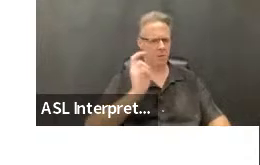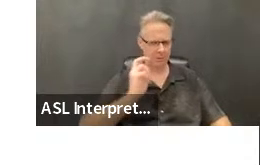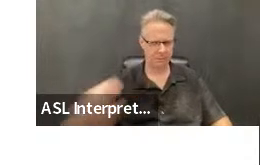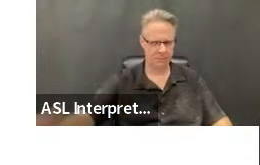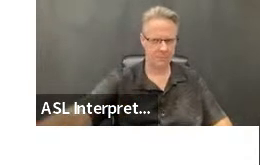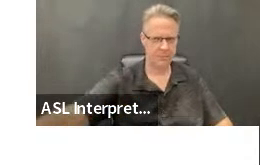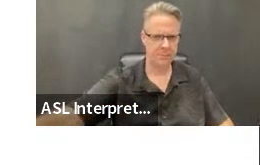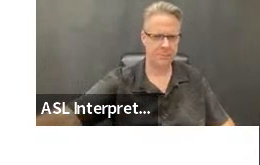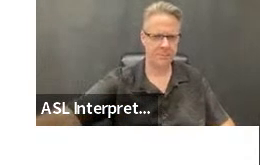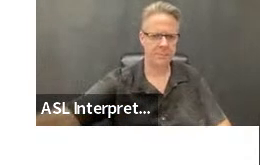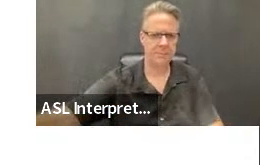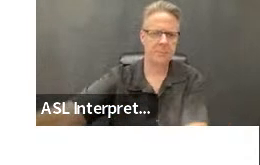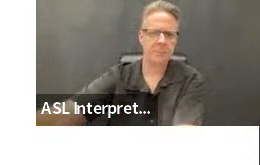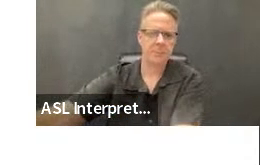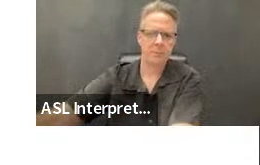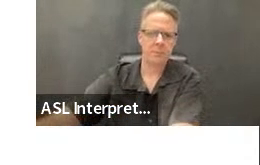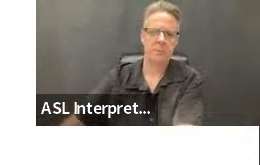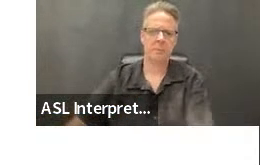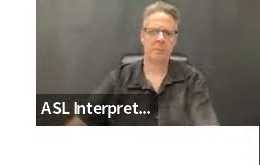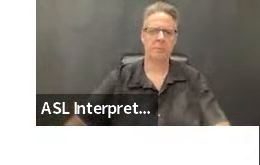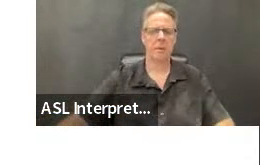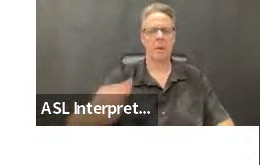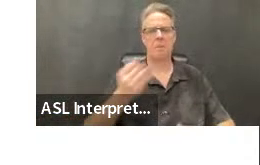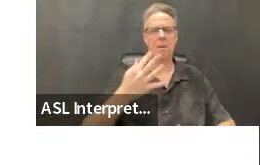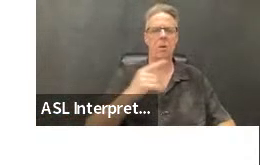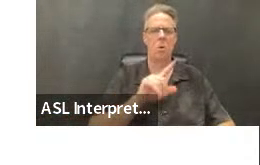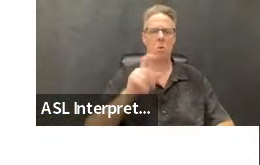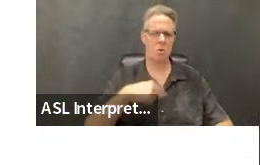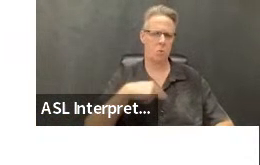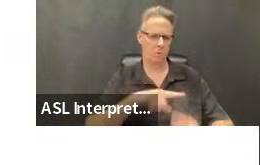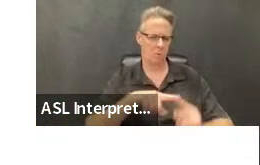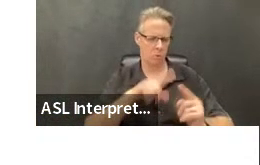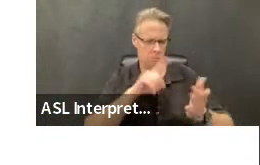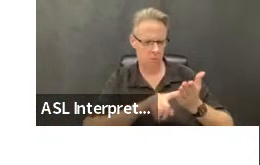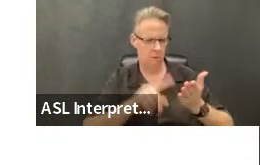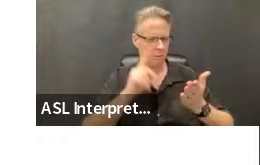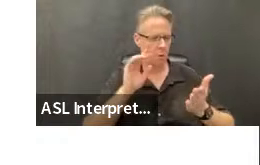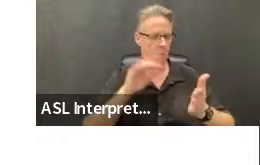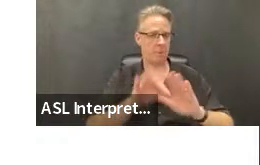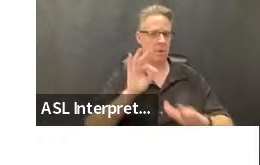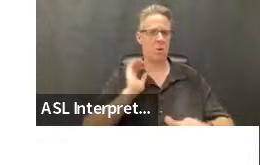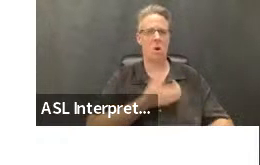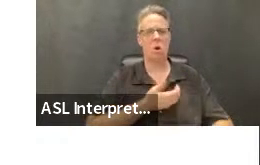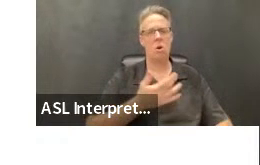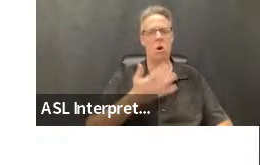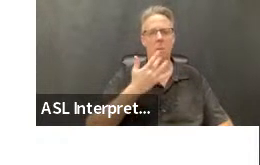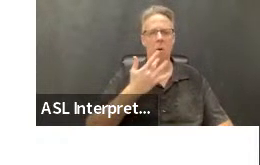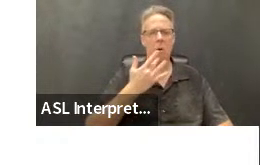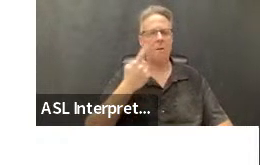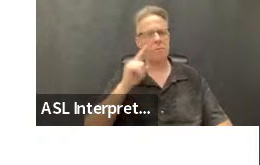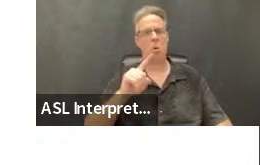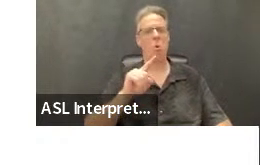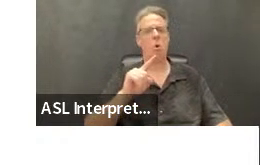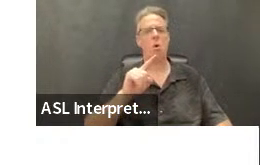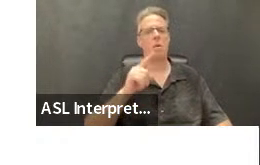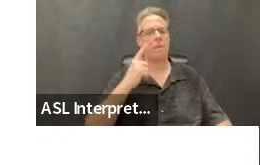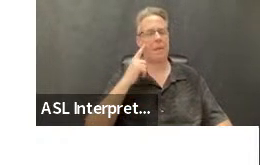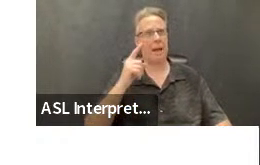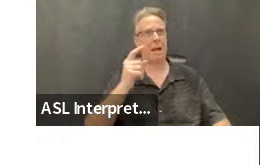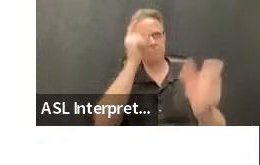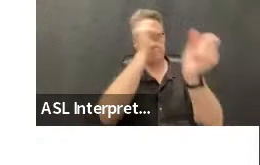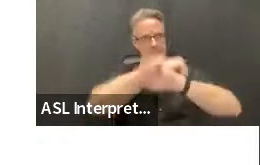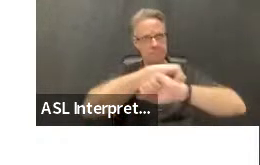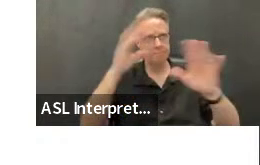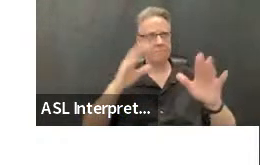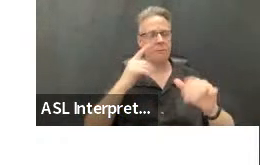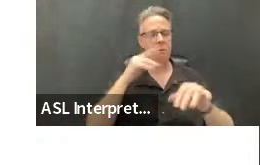And there's a lot of questions and things that we really need to dig into once we pick a preferred option in regard to capacity, thinking about capacity